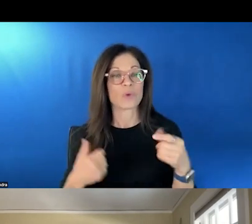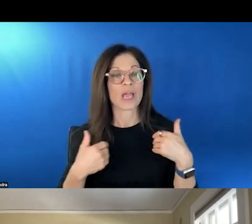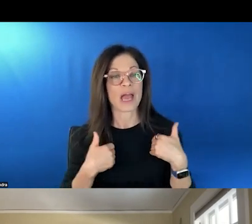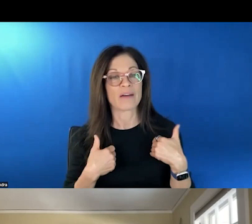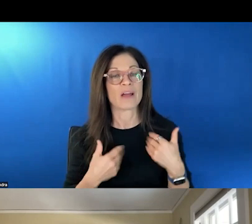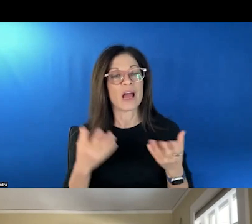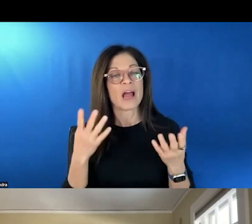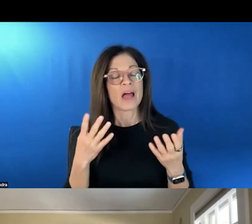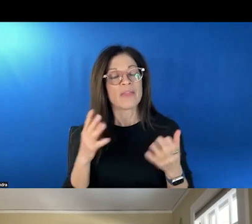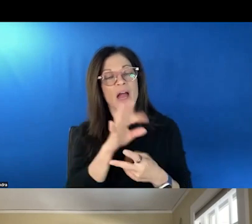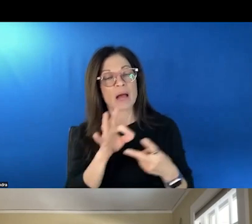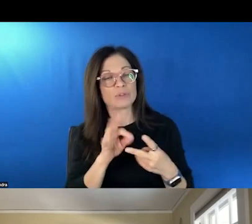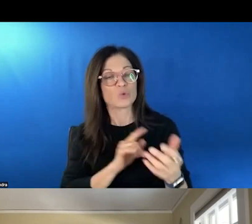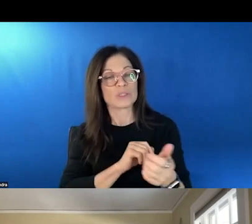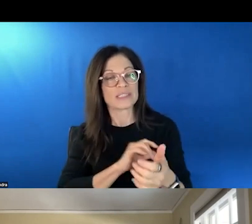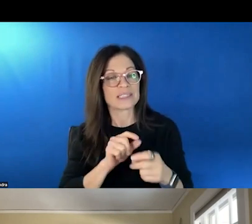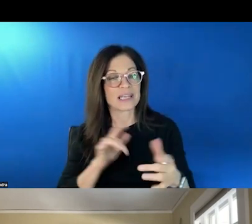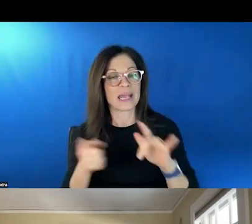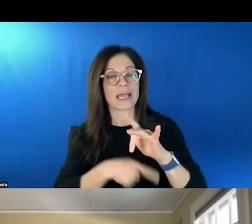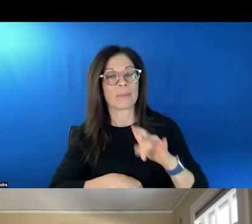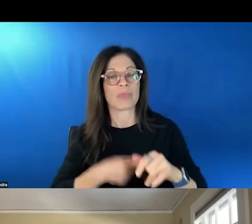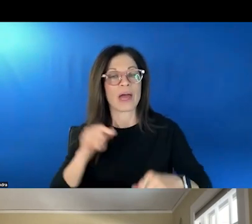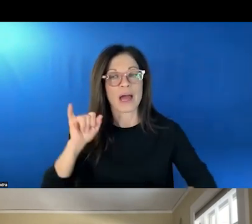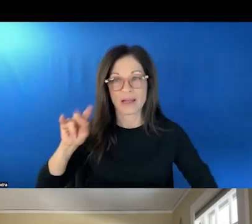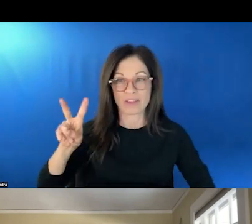to skip IVR. Now, if you press